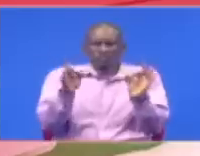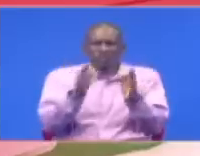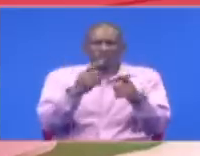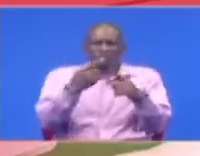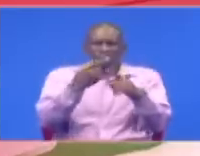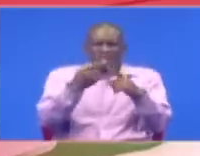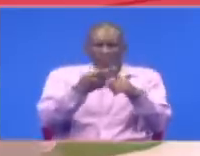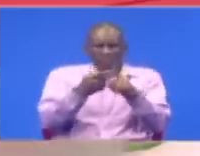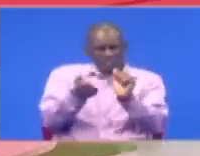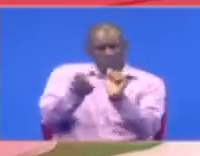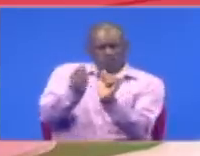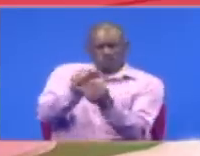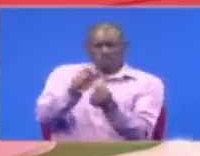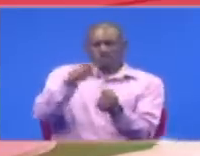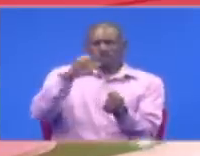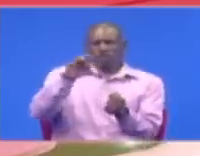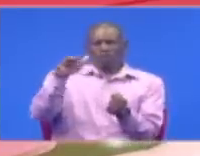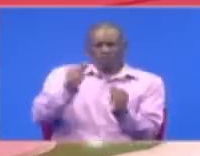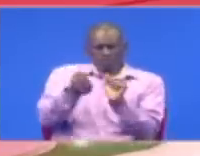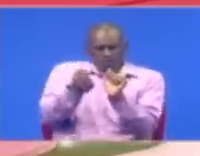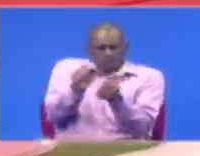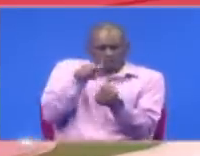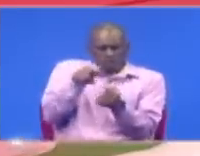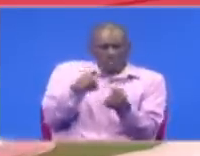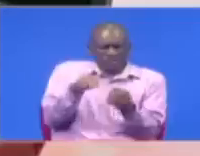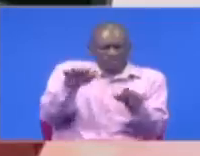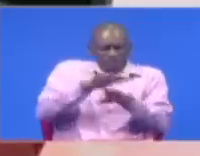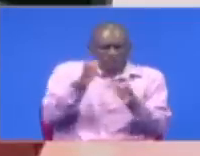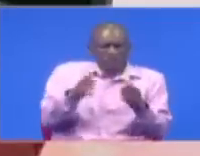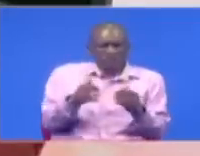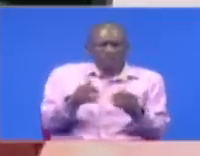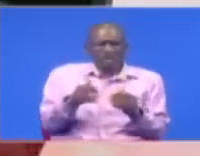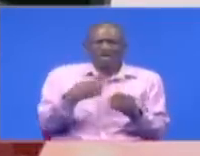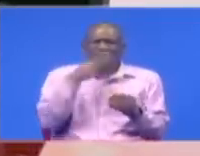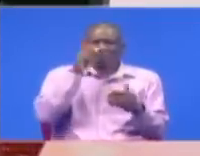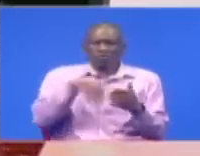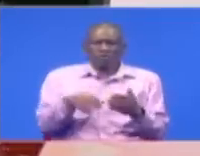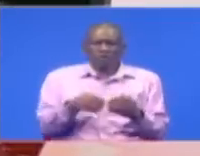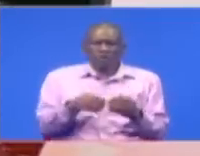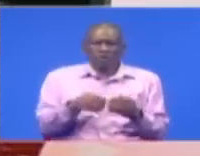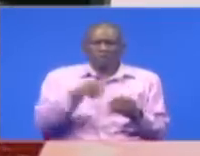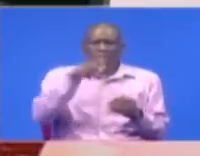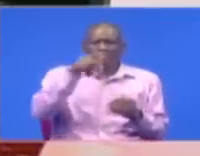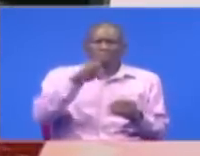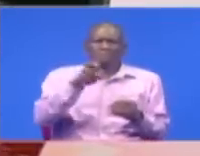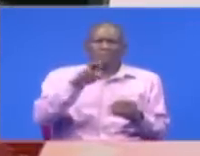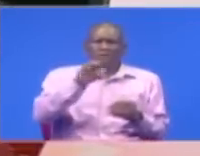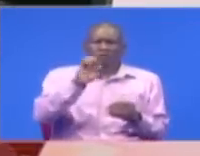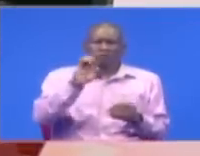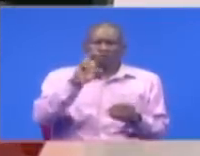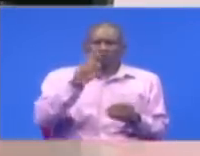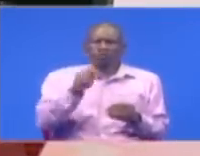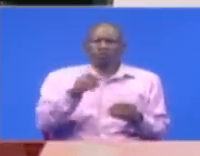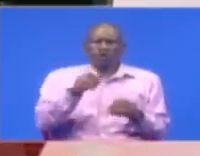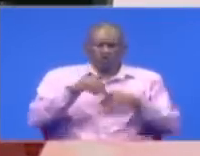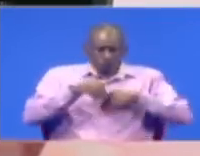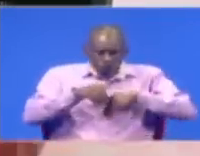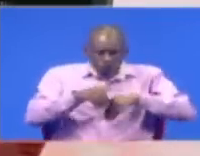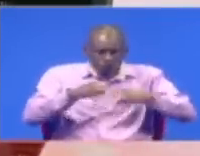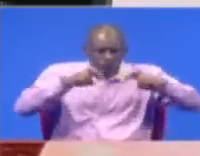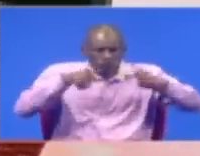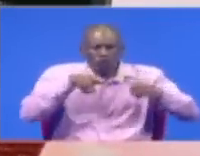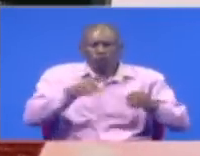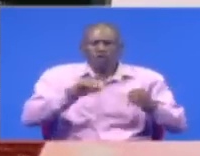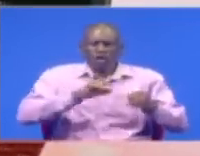he twisted, Thomas Jefferson twisted the property, and he said, pursuit of our own happiness.